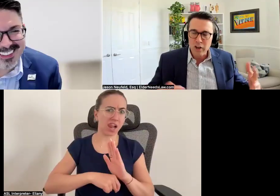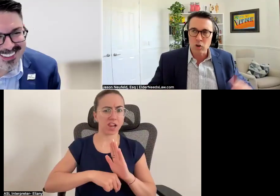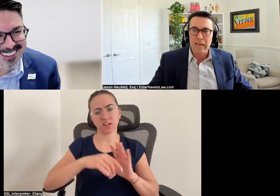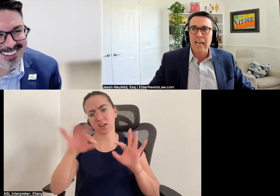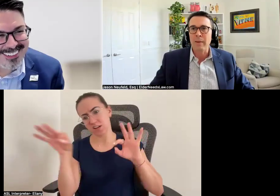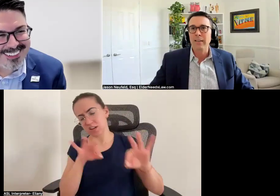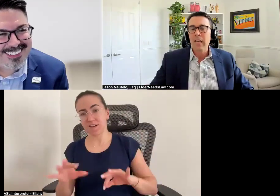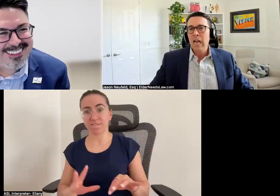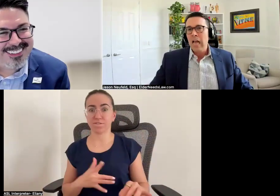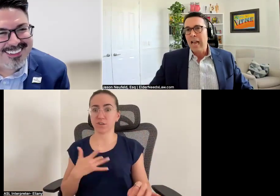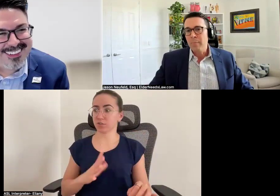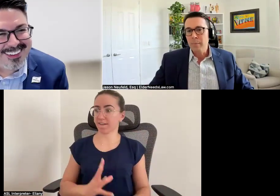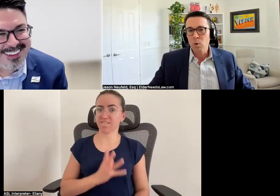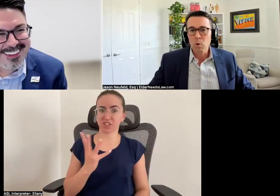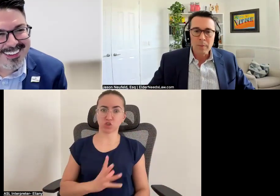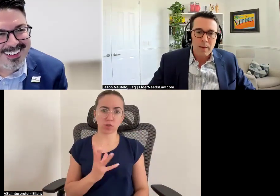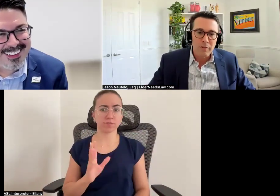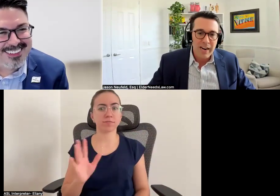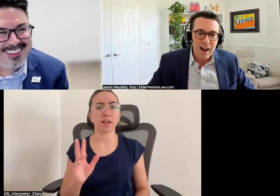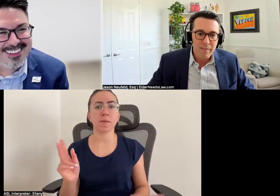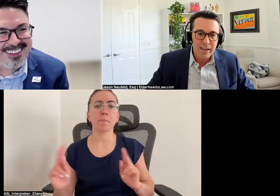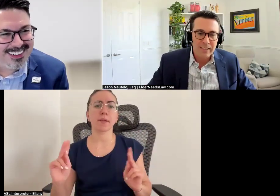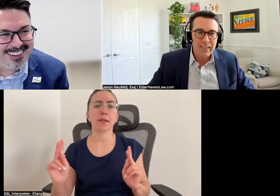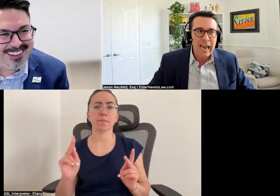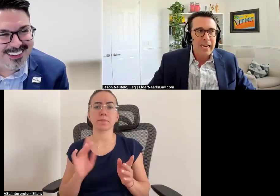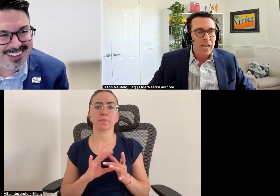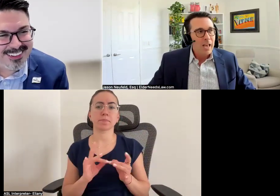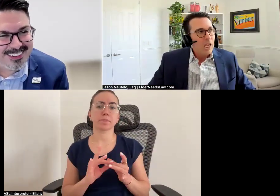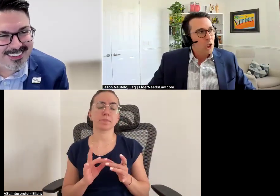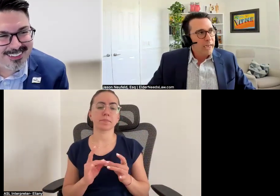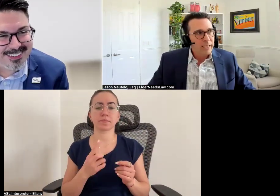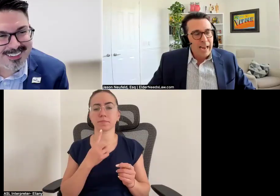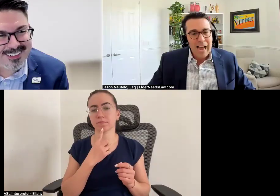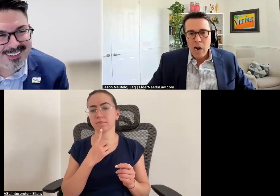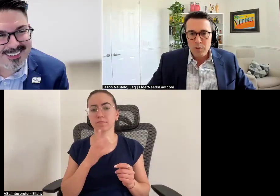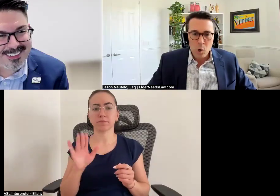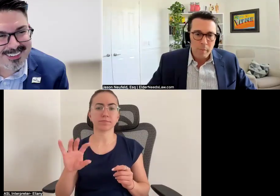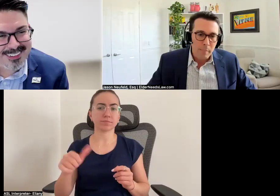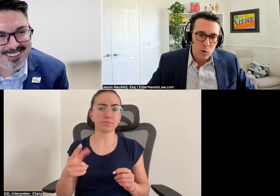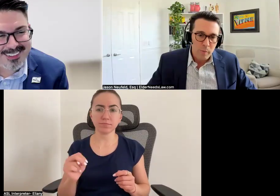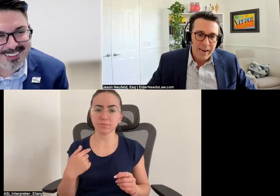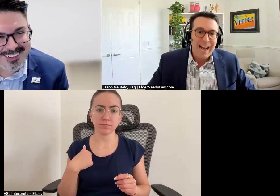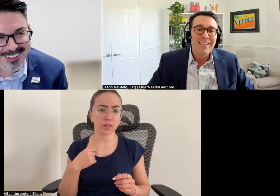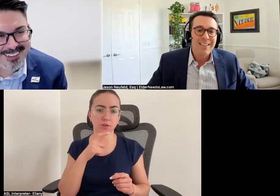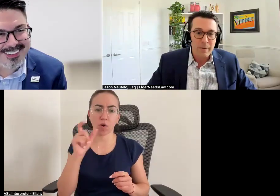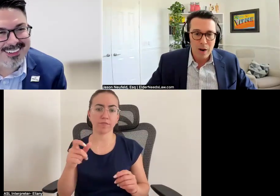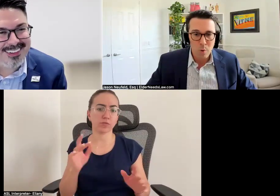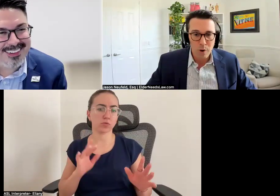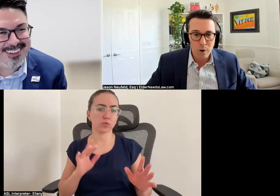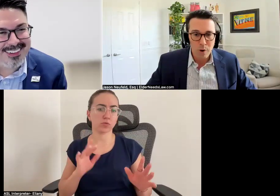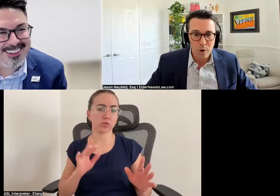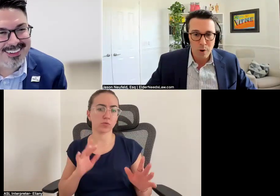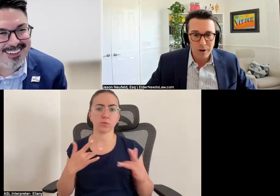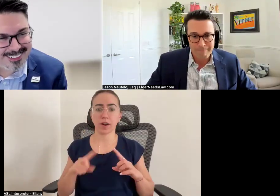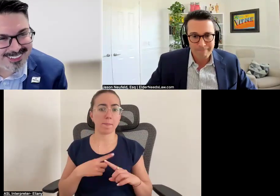very official document. And people will sometimes very confidently say, Jason, I don't have to worry about probate. I signed my